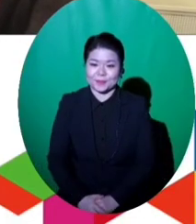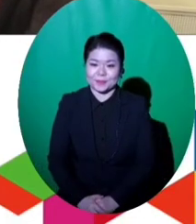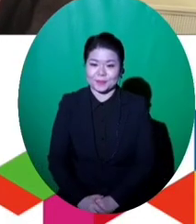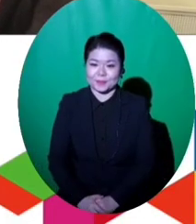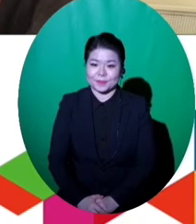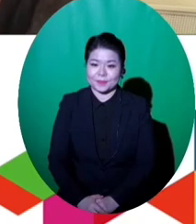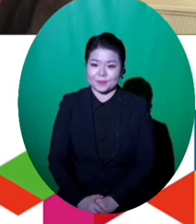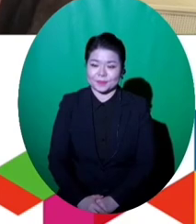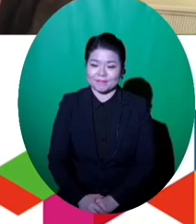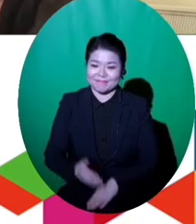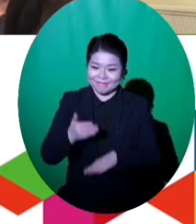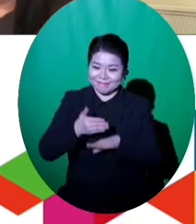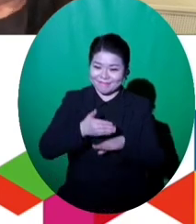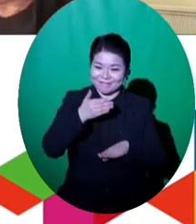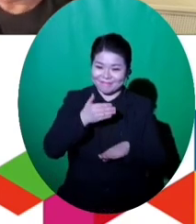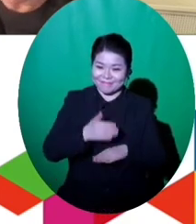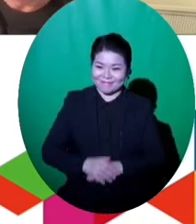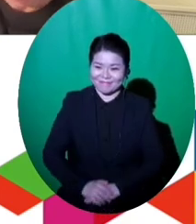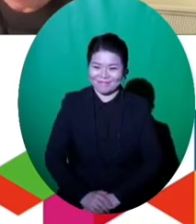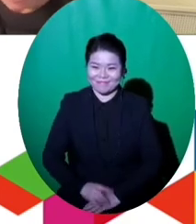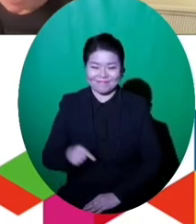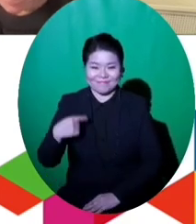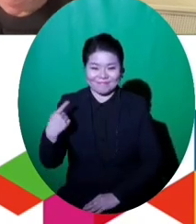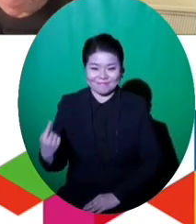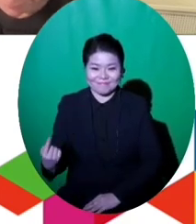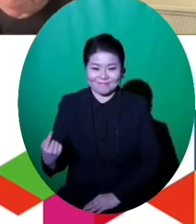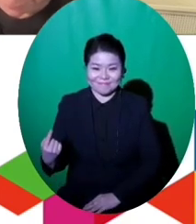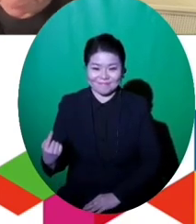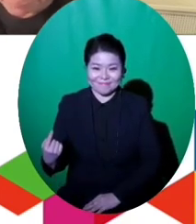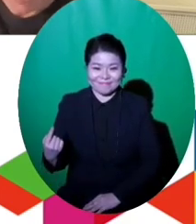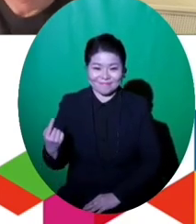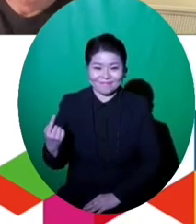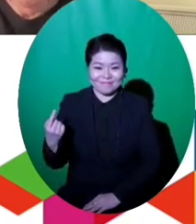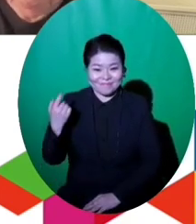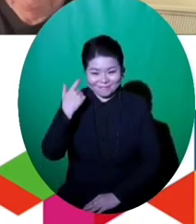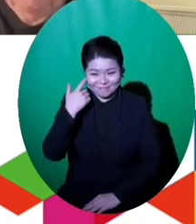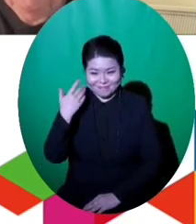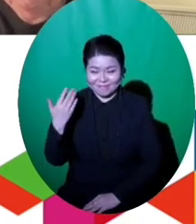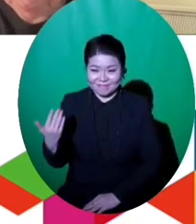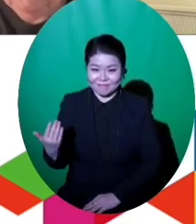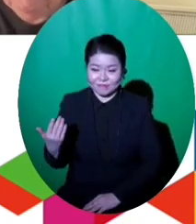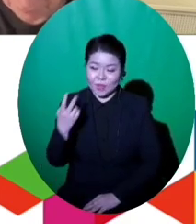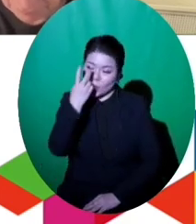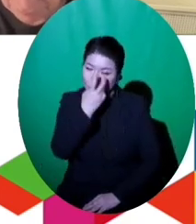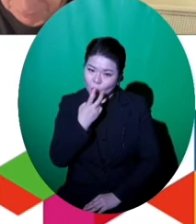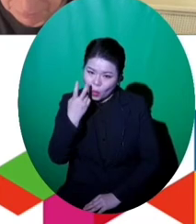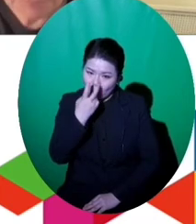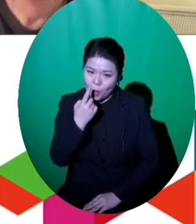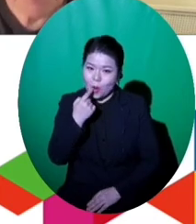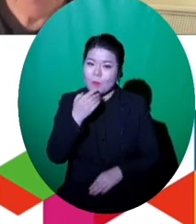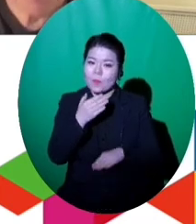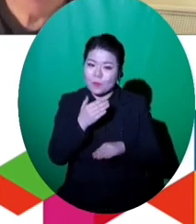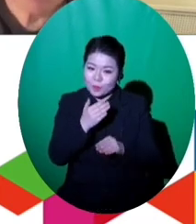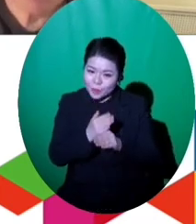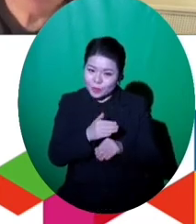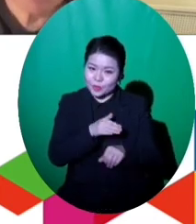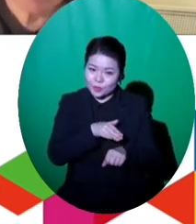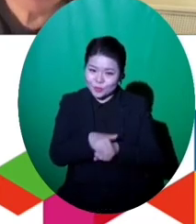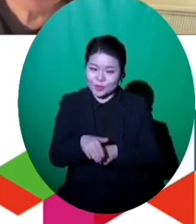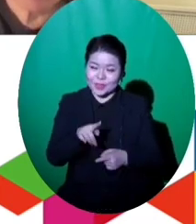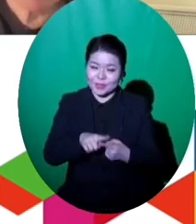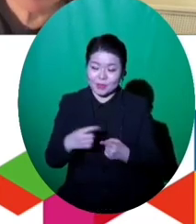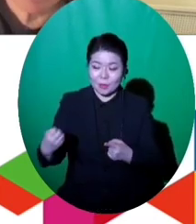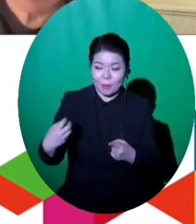the Professor Tronto. You talk about caring democracy, and democracy is very important normative